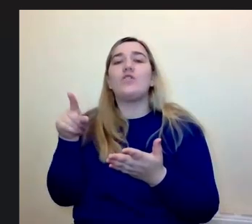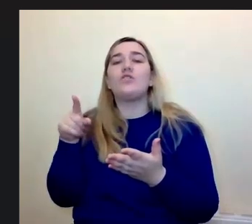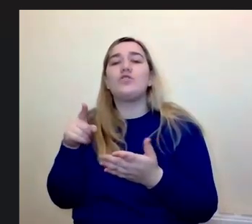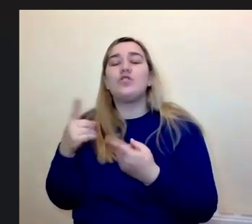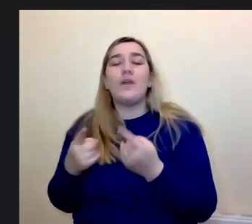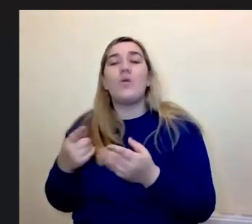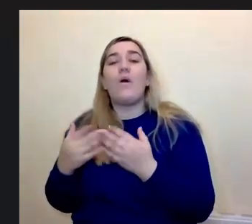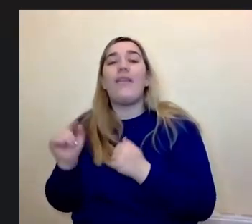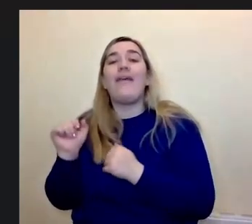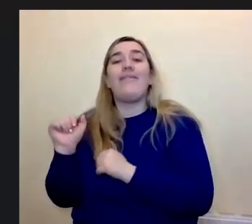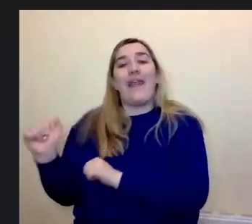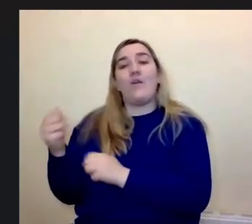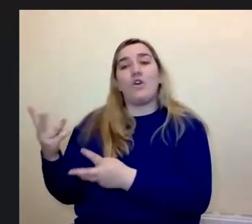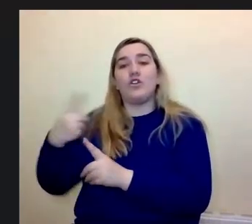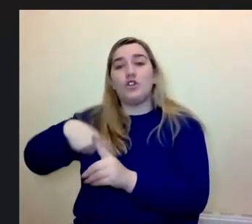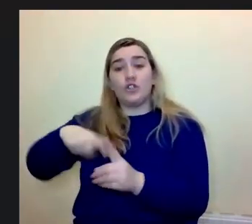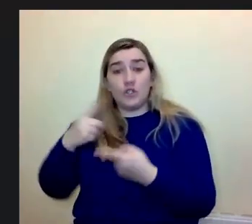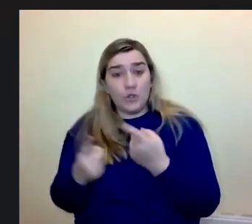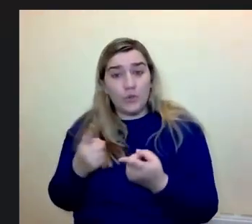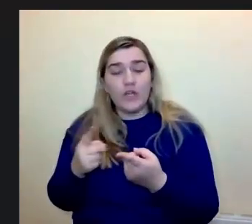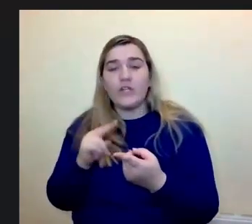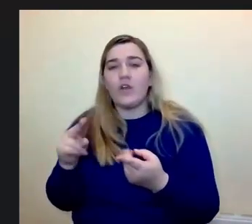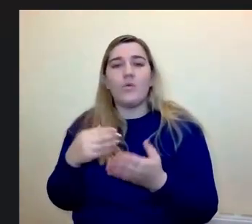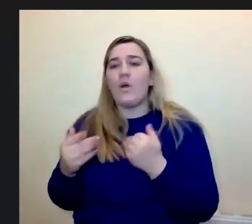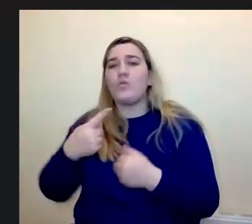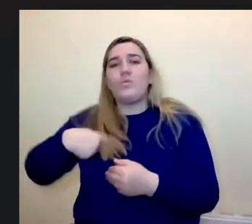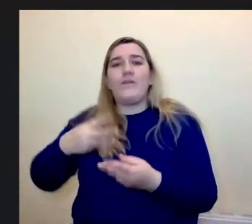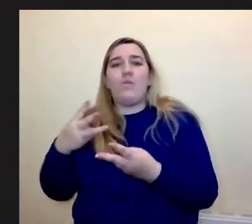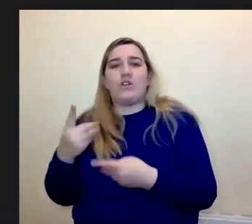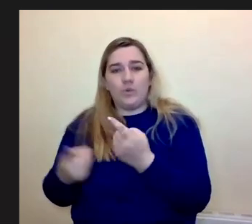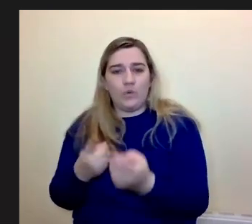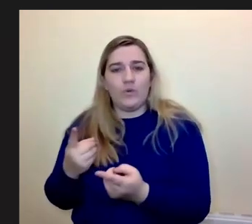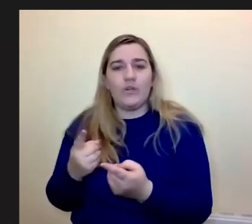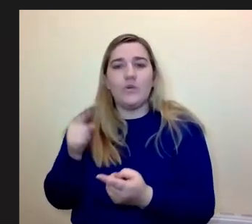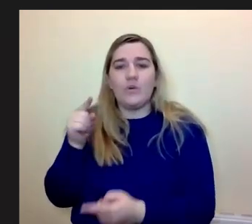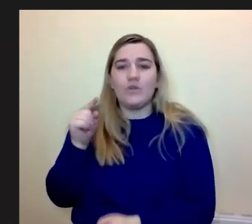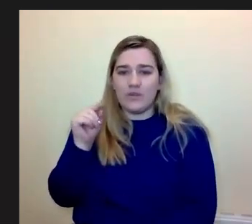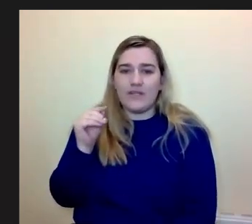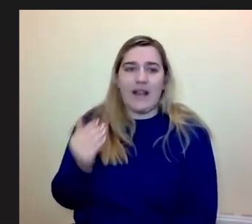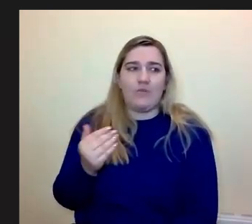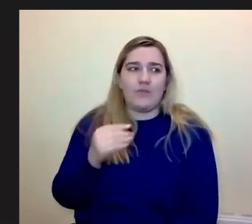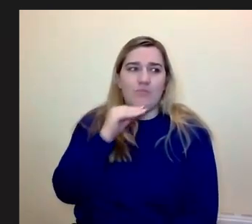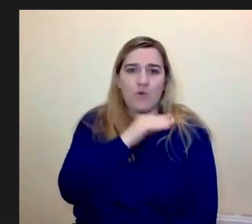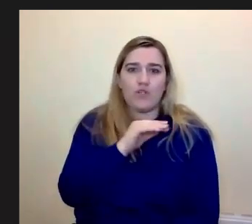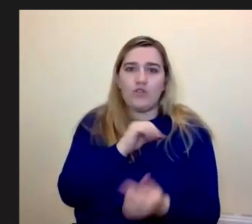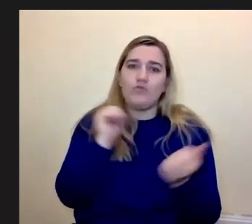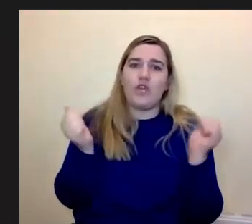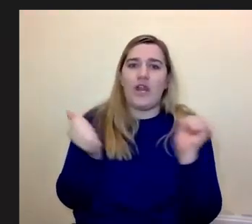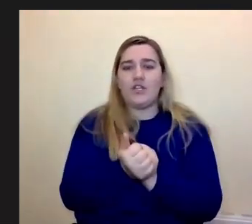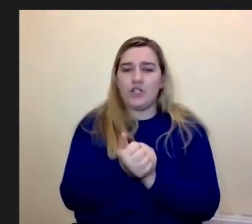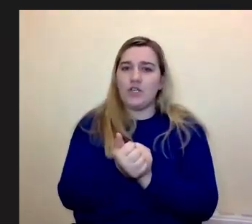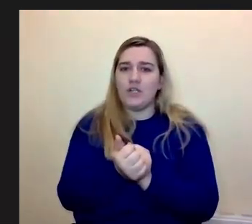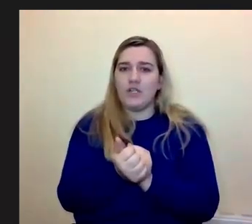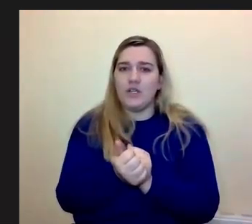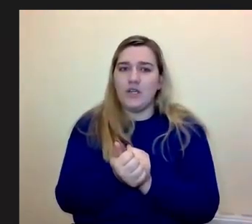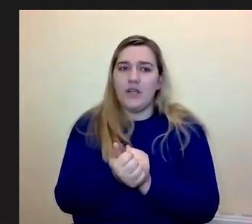what they think is safe for us. But now the table have